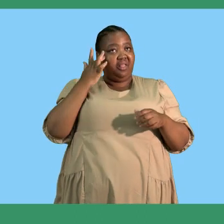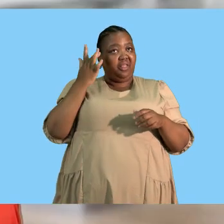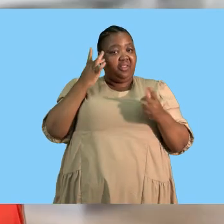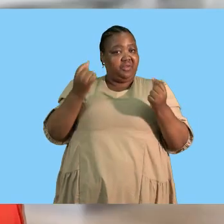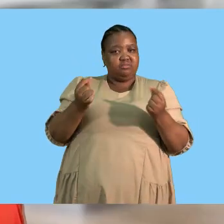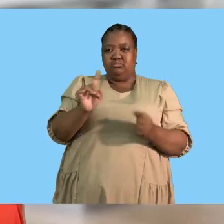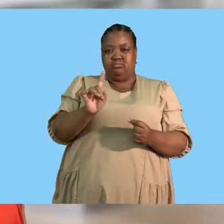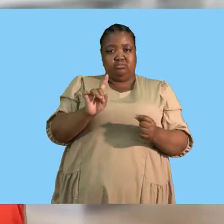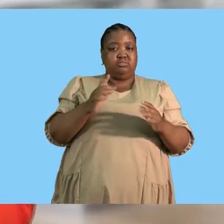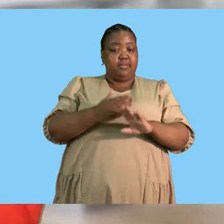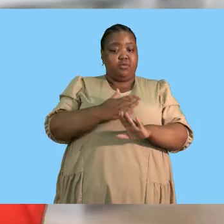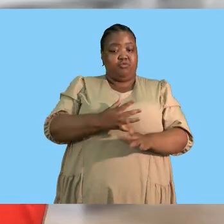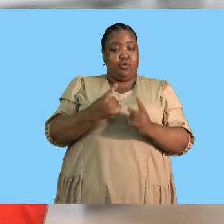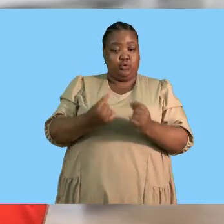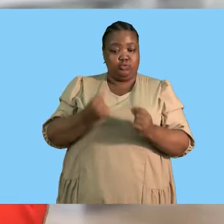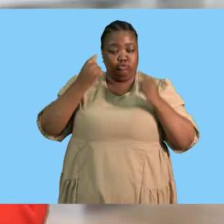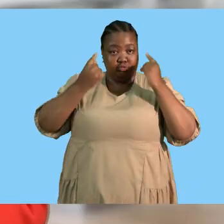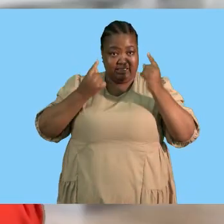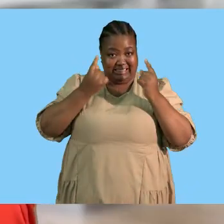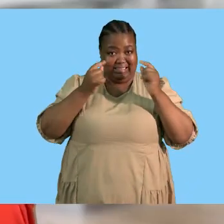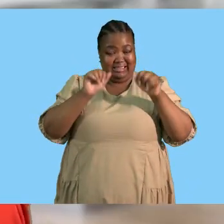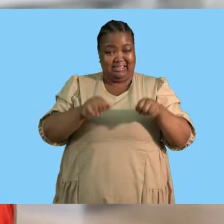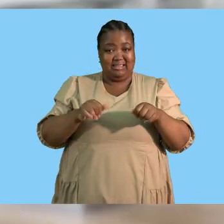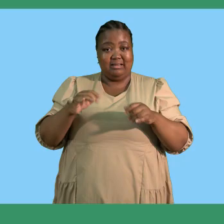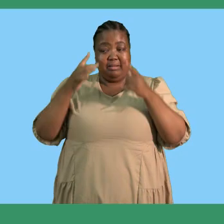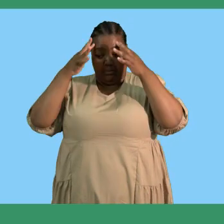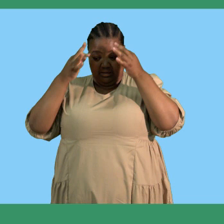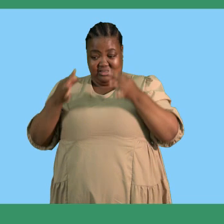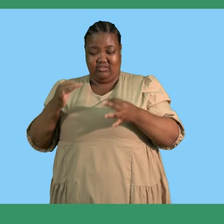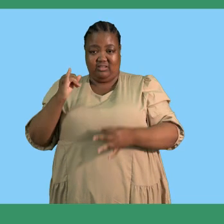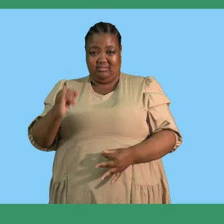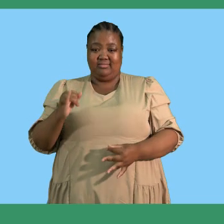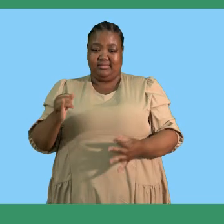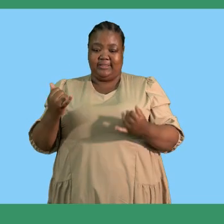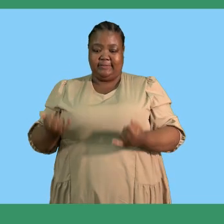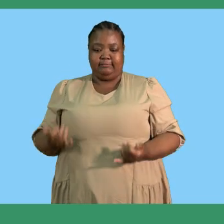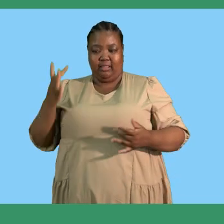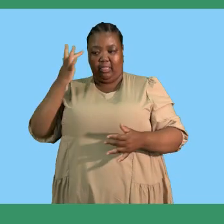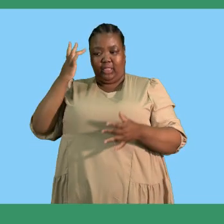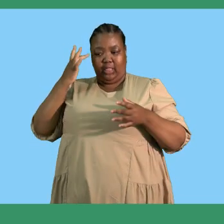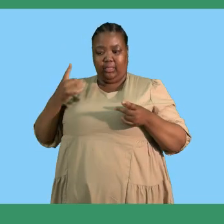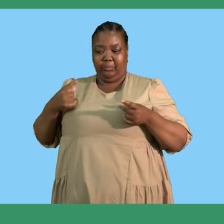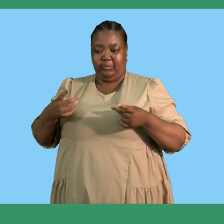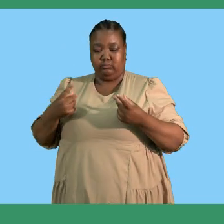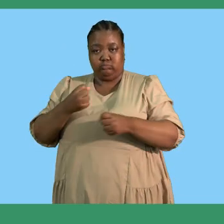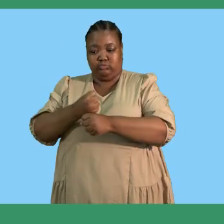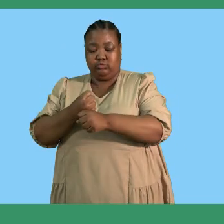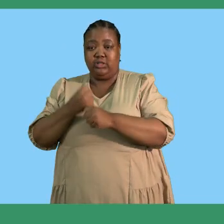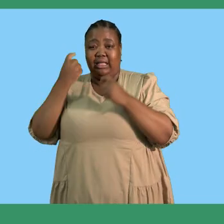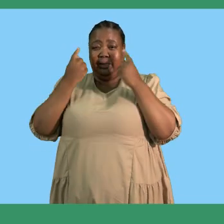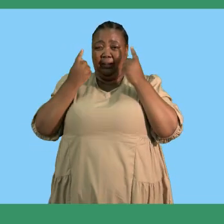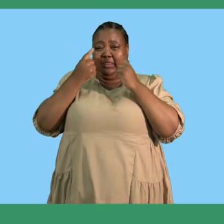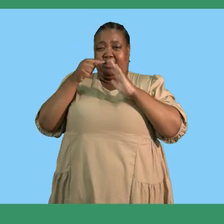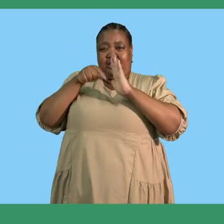So you think about it before you do it. Whereas bad decisions are taken at the spur of a